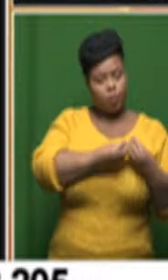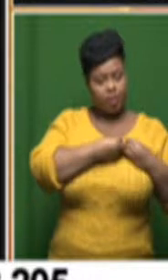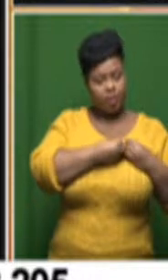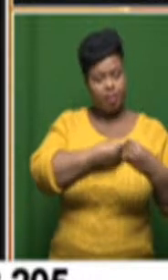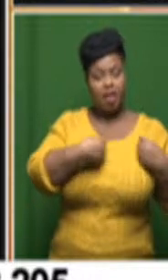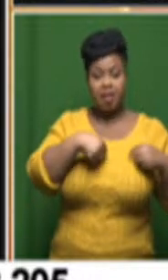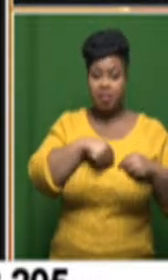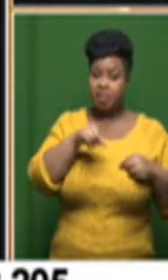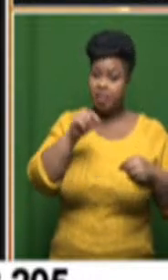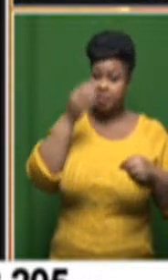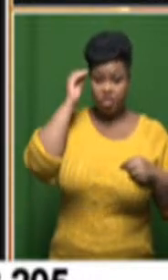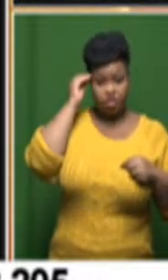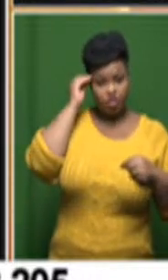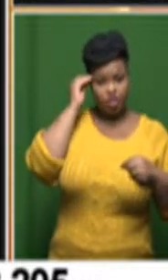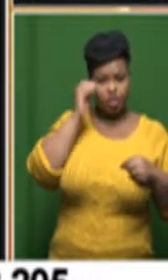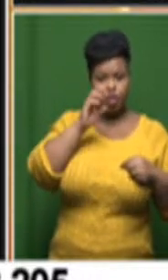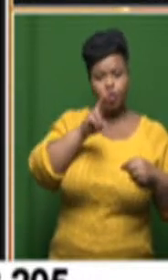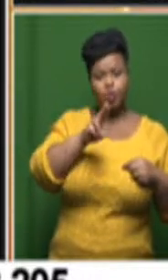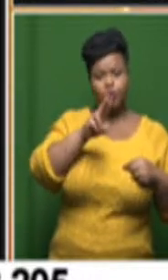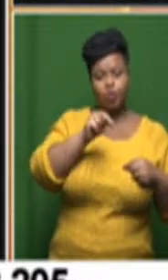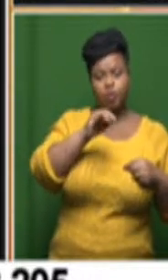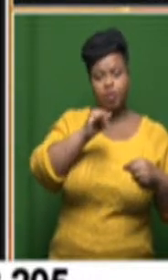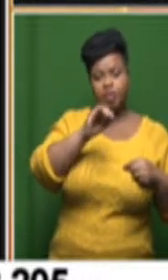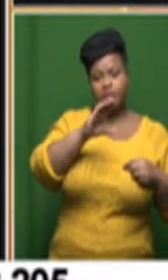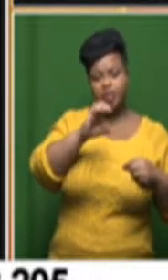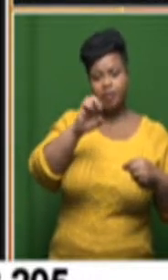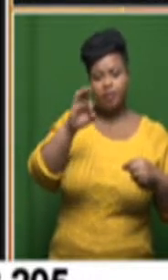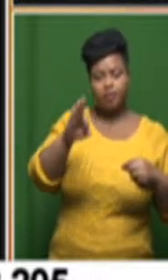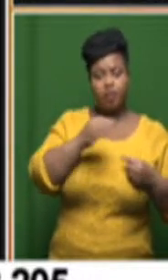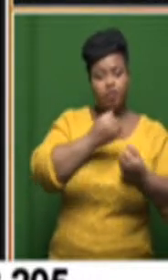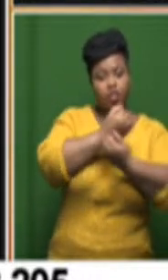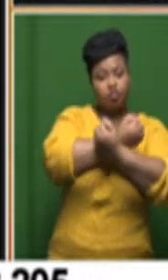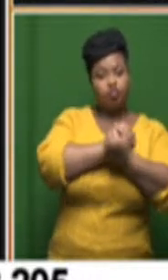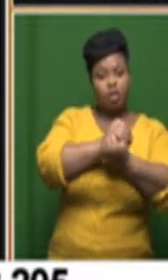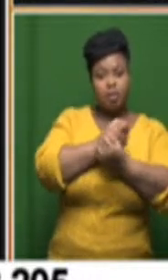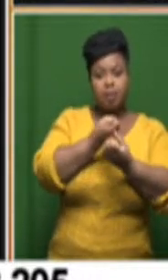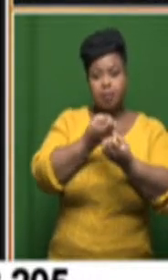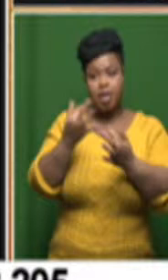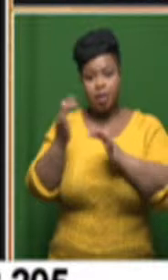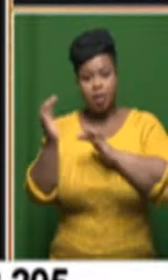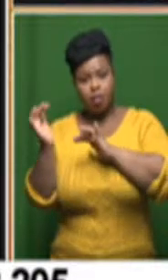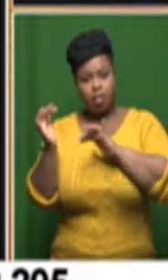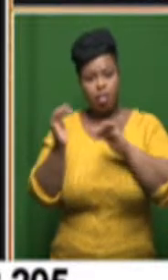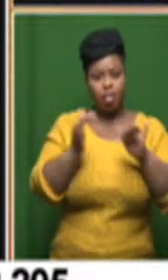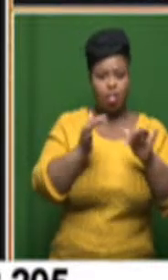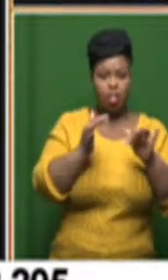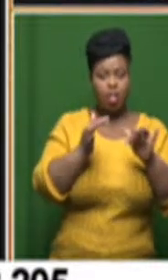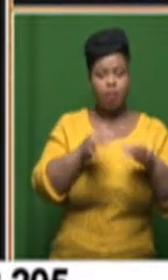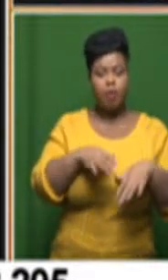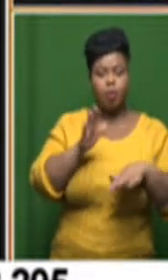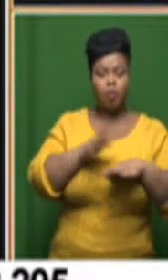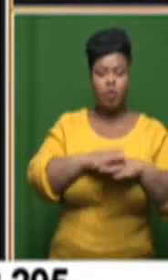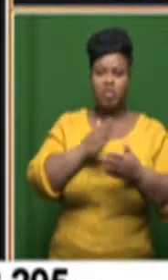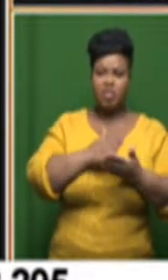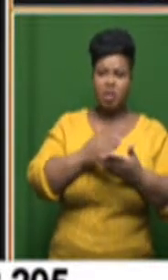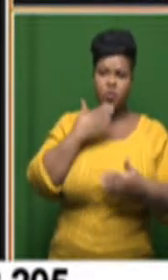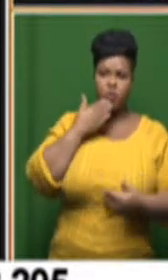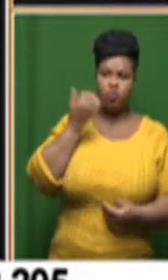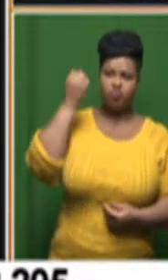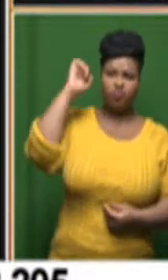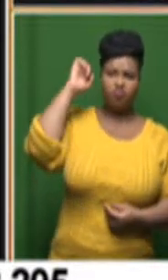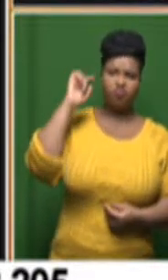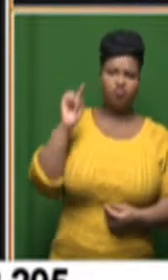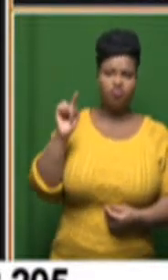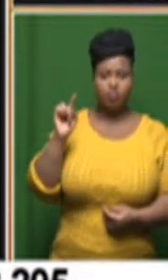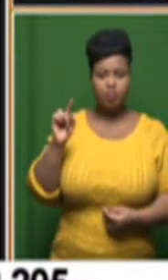very interesting, the UNICEF truck also attracted the anti-vaxxers somehow in 2